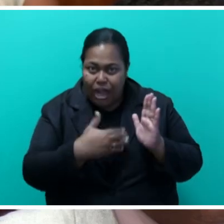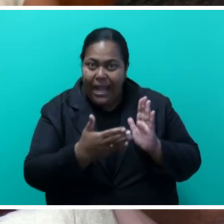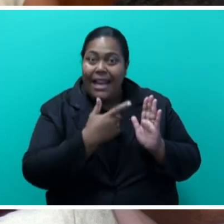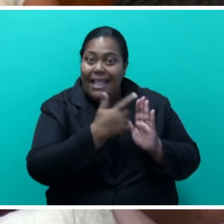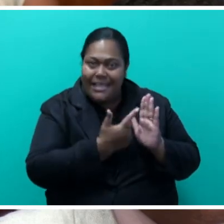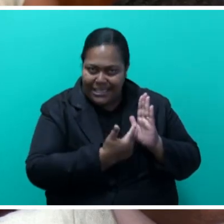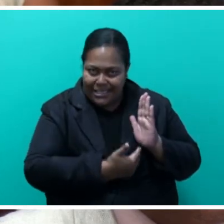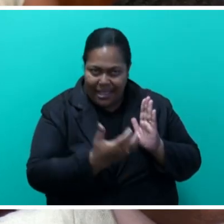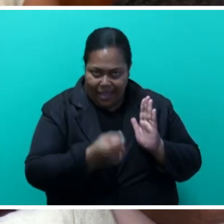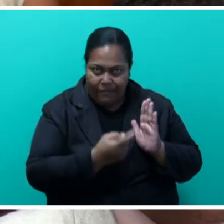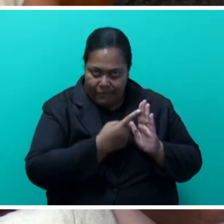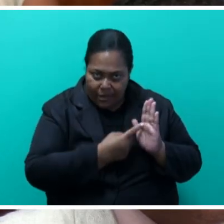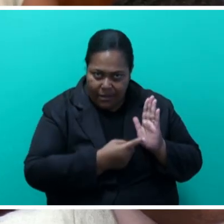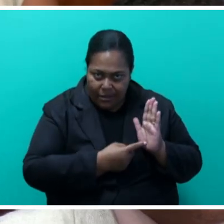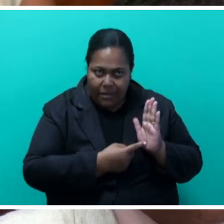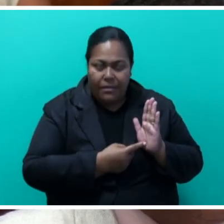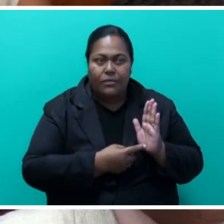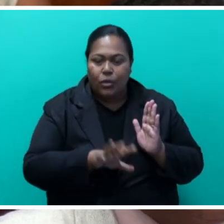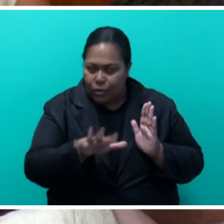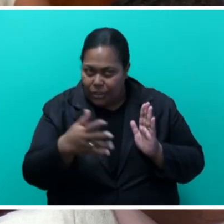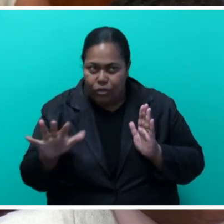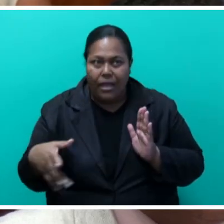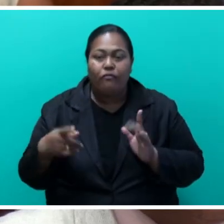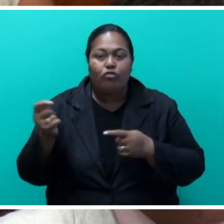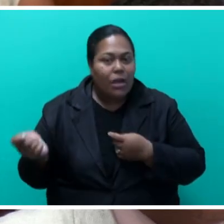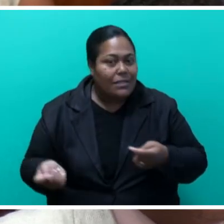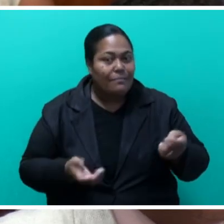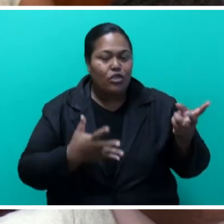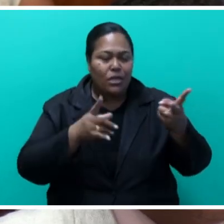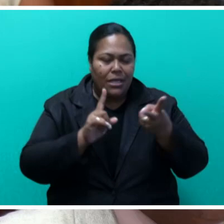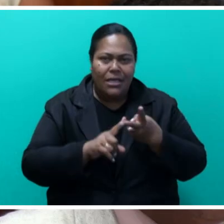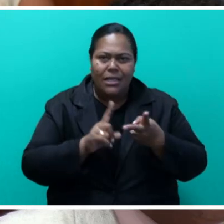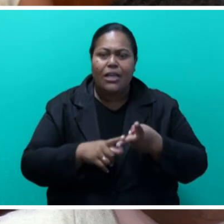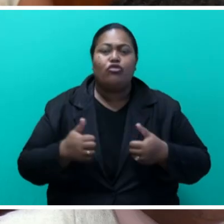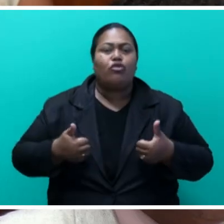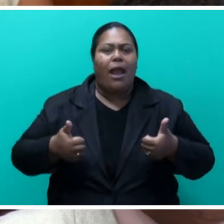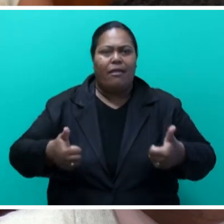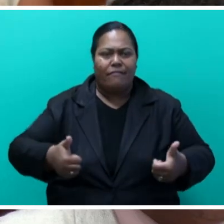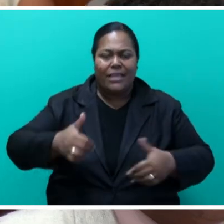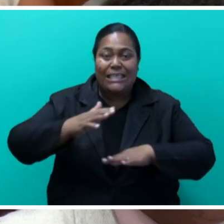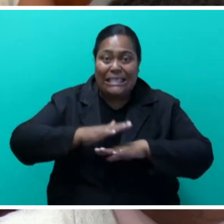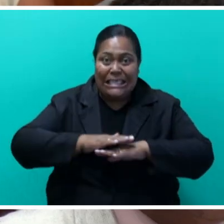ride individual components such as the transmissions, drives, seats, bolts and nuts,